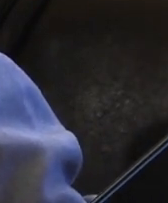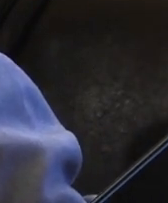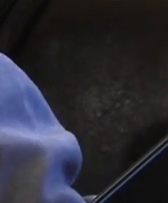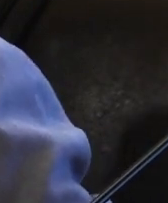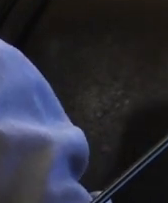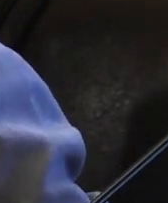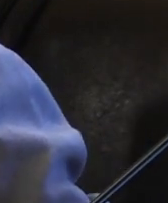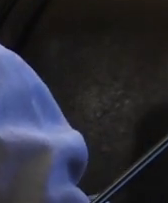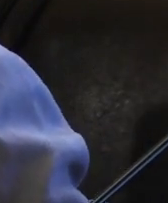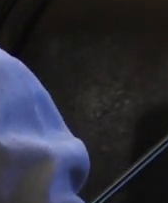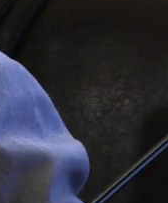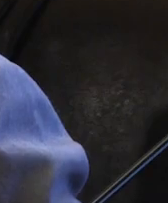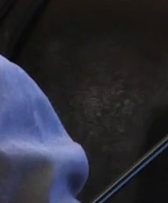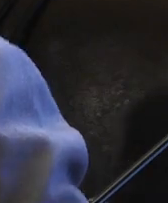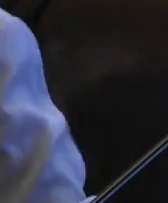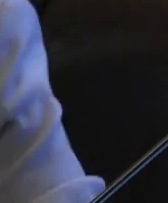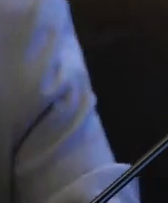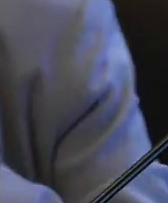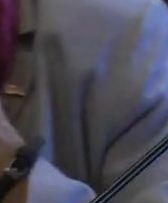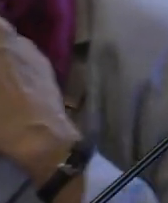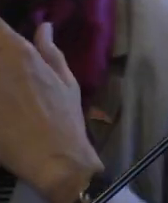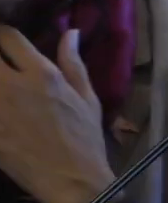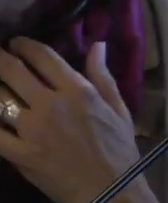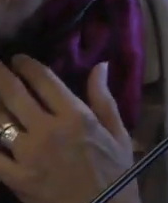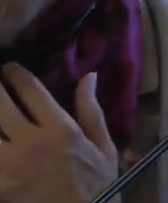8 minutes for your final statement.